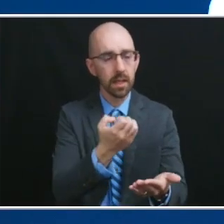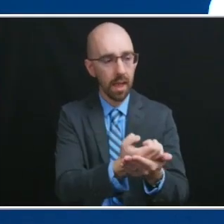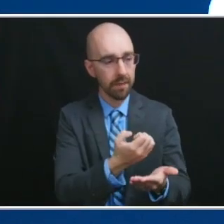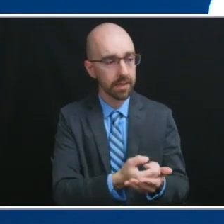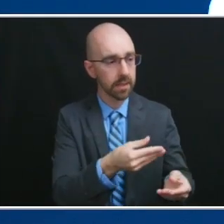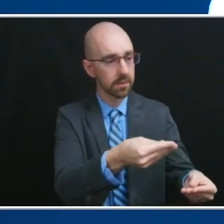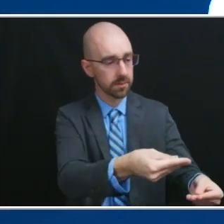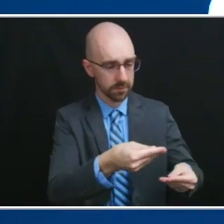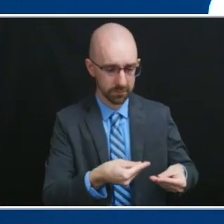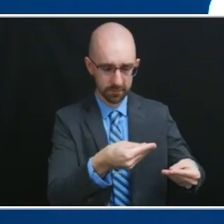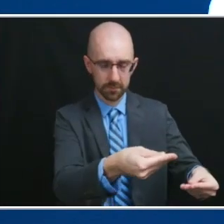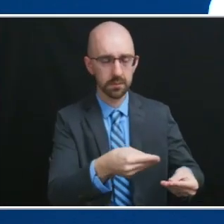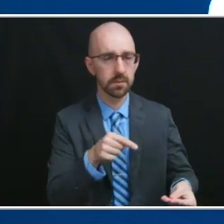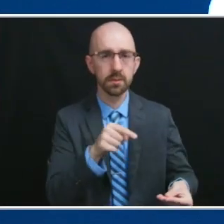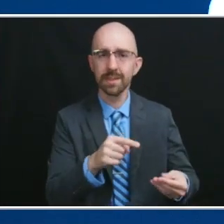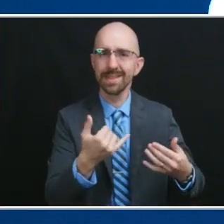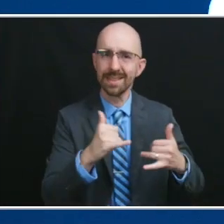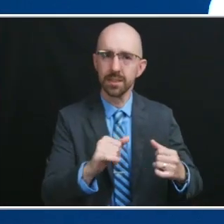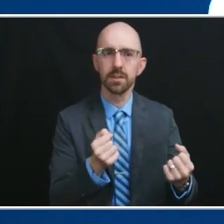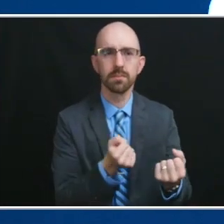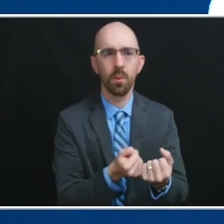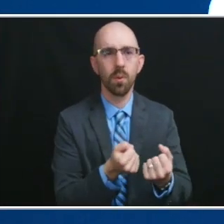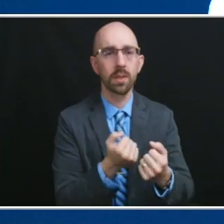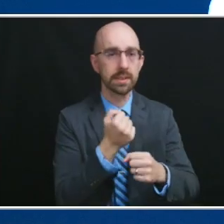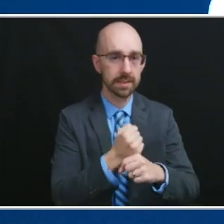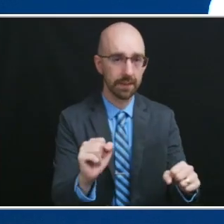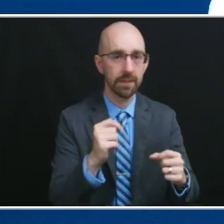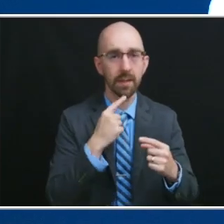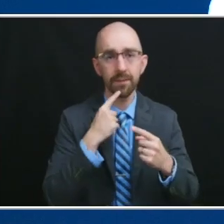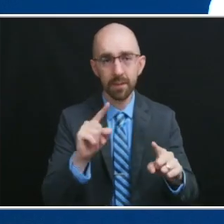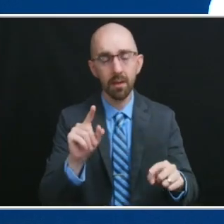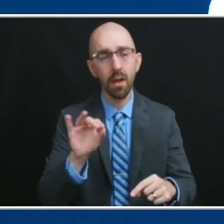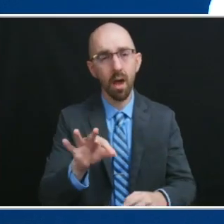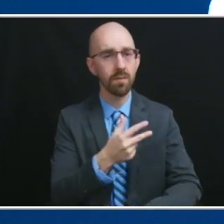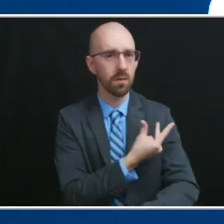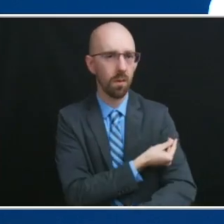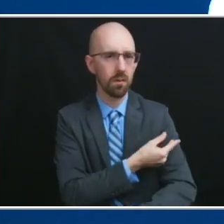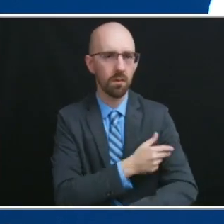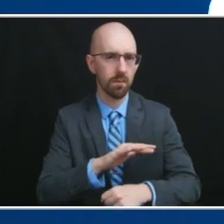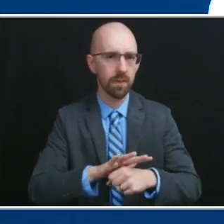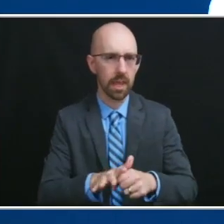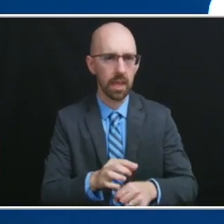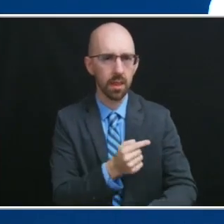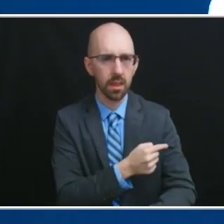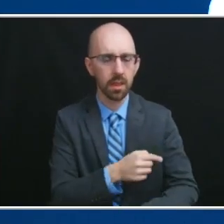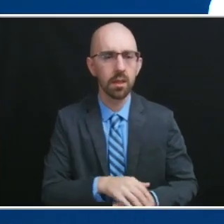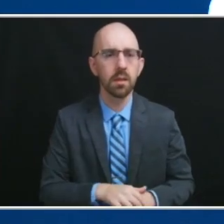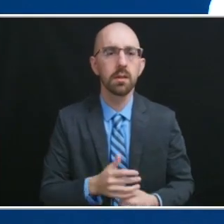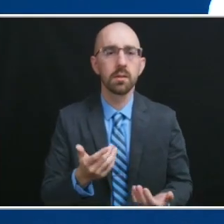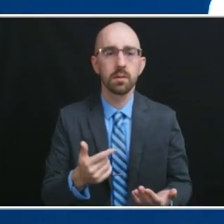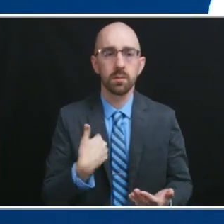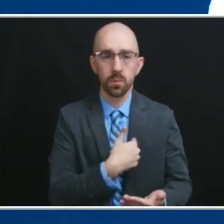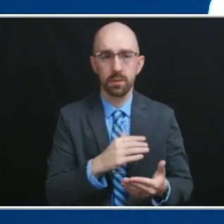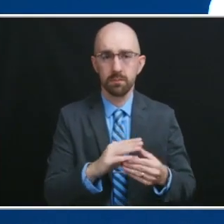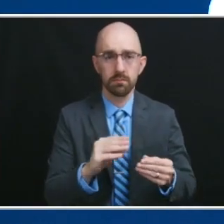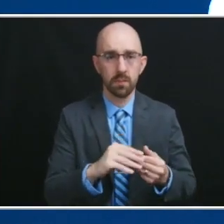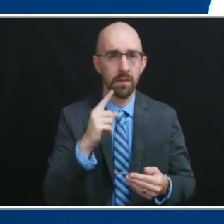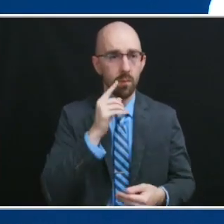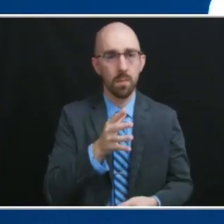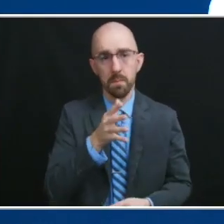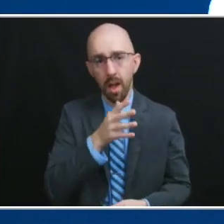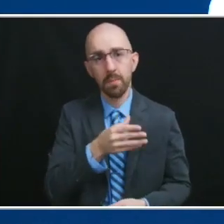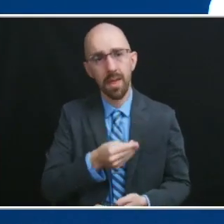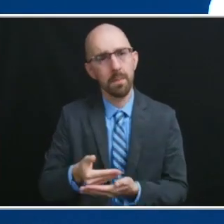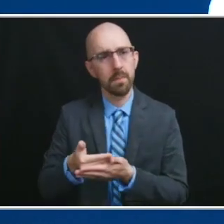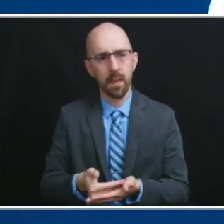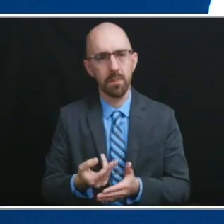the safety and efficacy of COVID-19 vaccination. And again, as we had just stated, especially for mom and baby. And I just heard